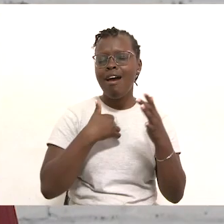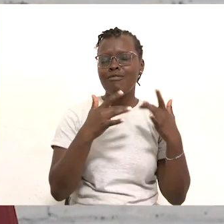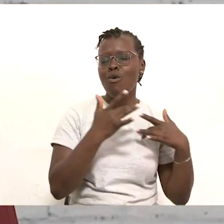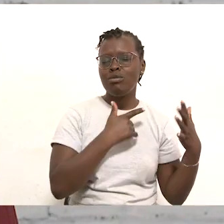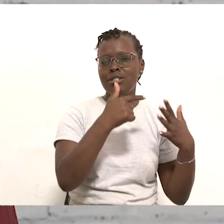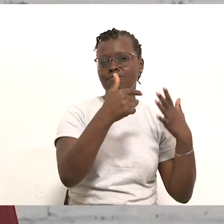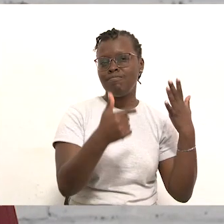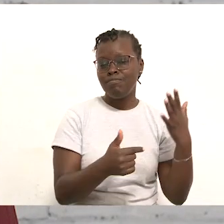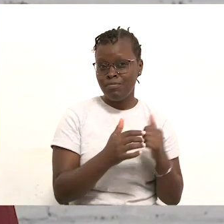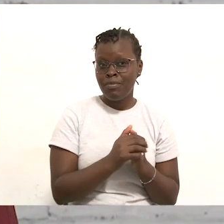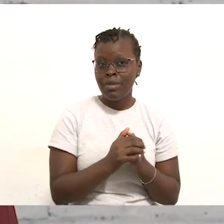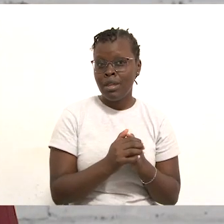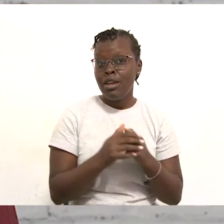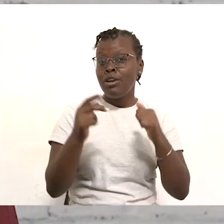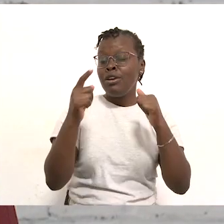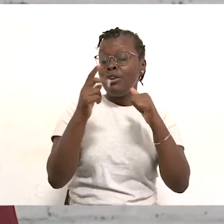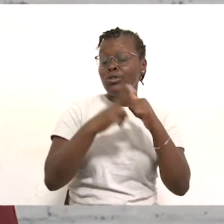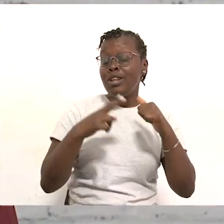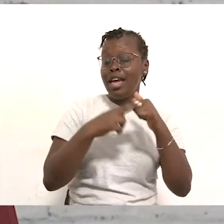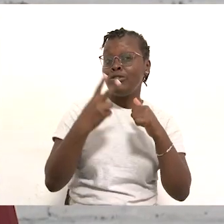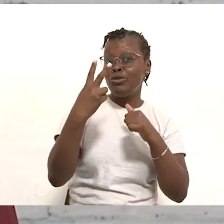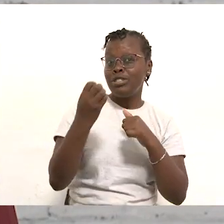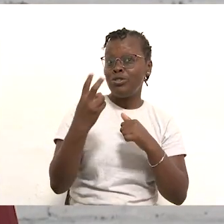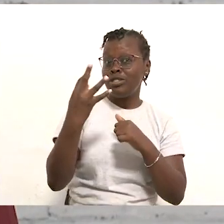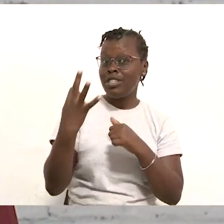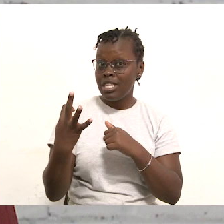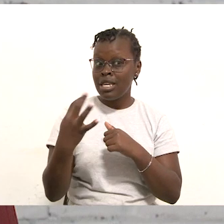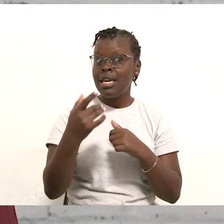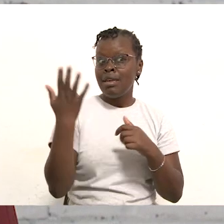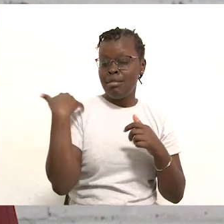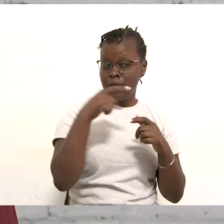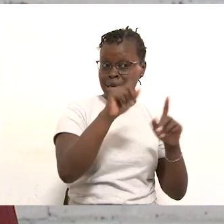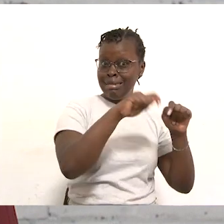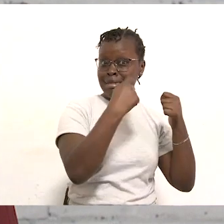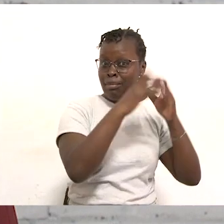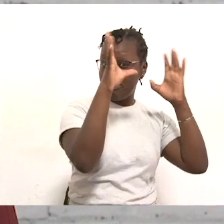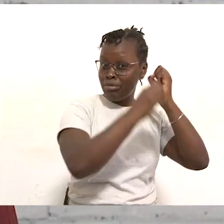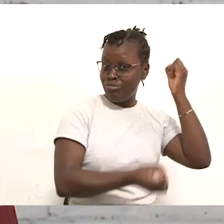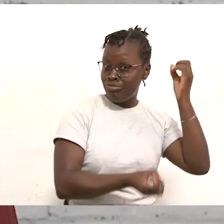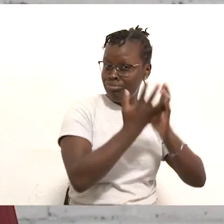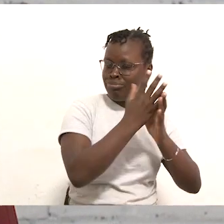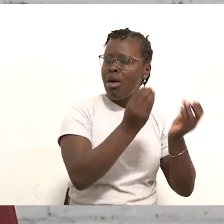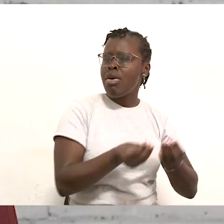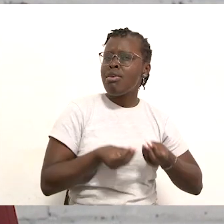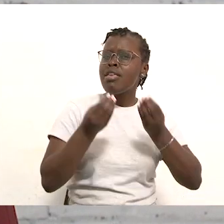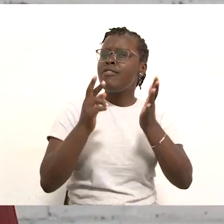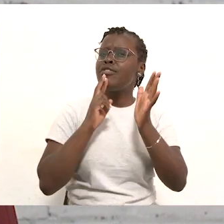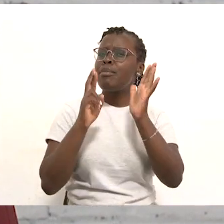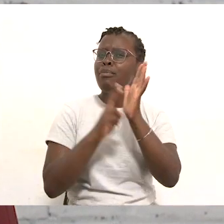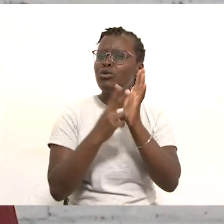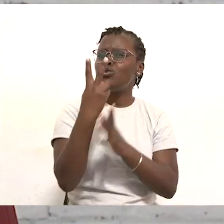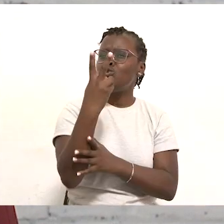concerns. In July 2023, the Presidential Working Party on Education Reform released a report which included 20